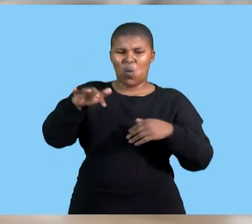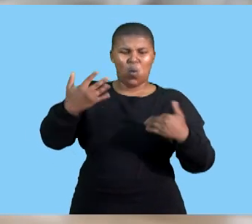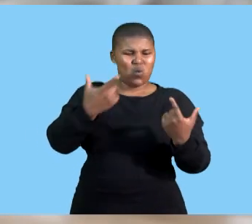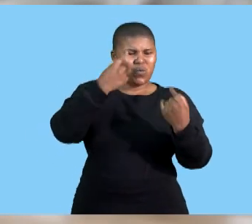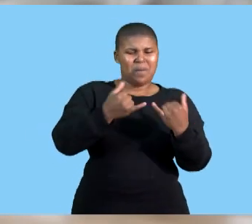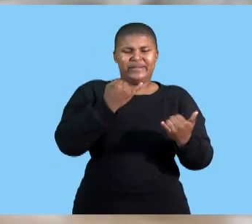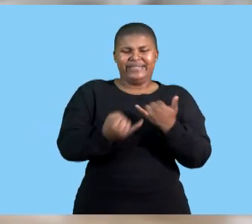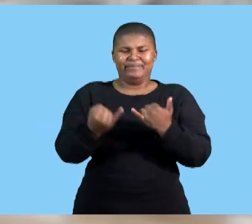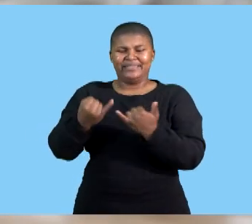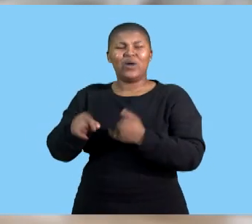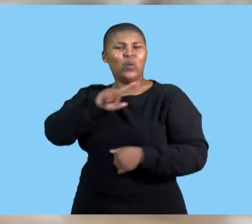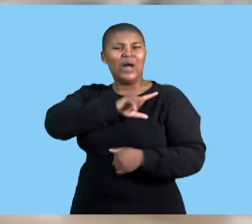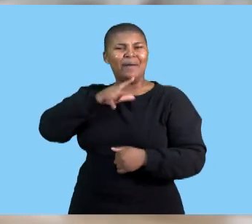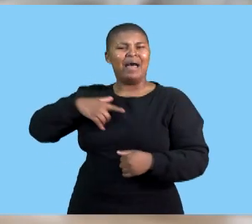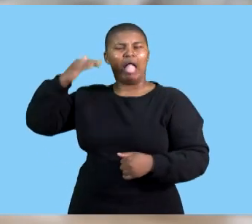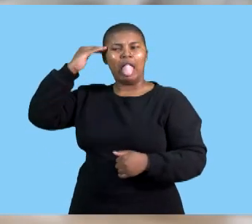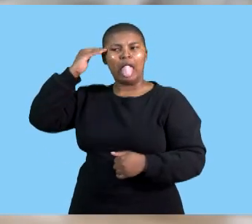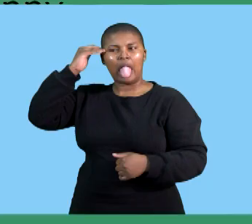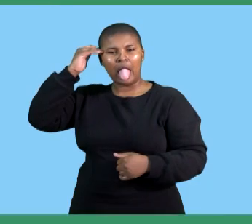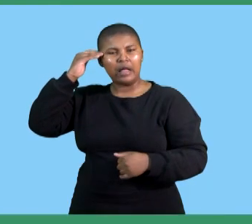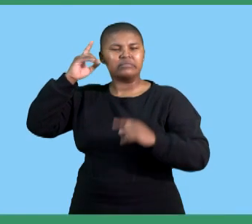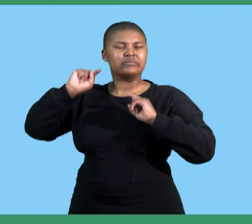is straining me mentally.